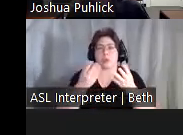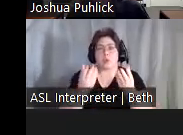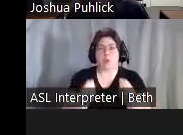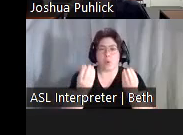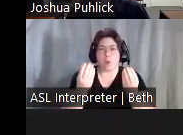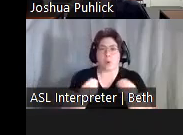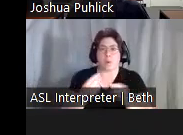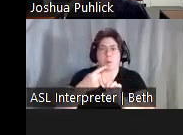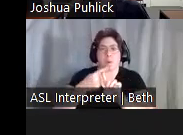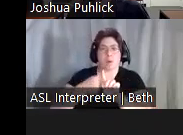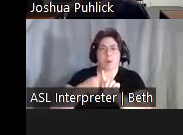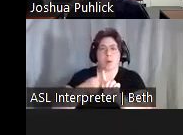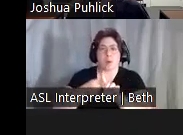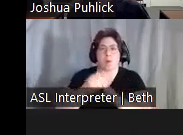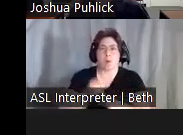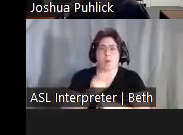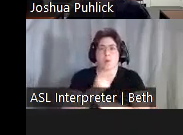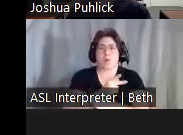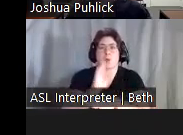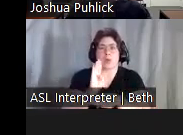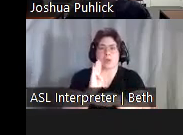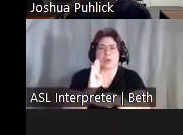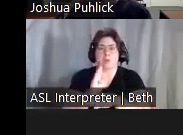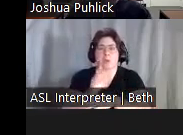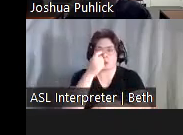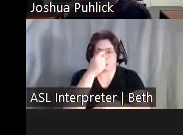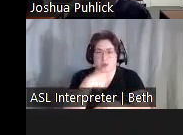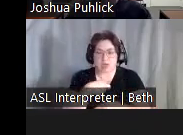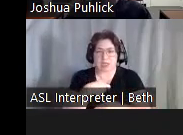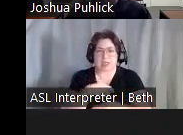do pre-commercial thinning and where we don't.